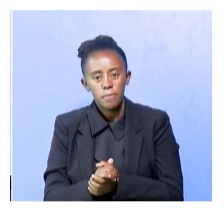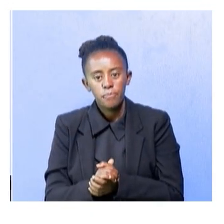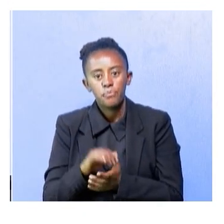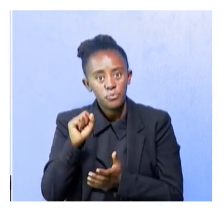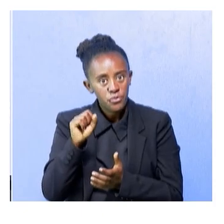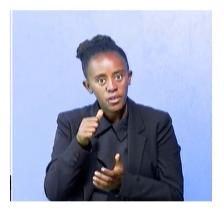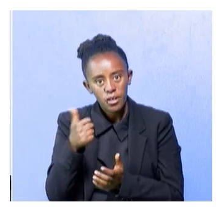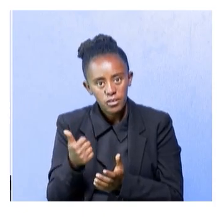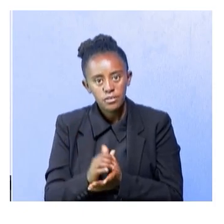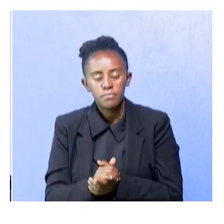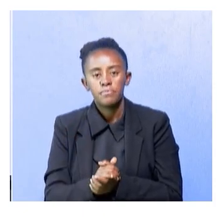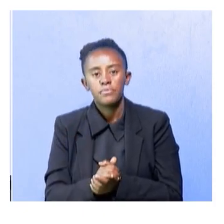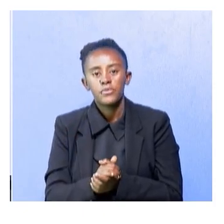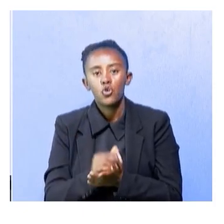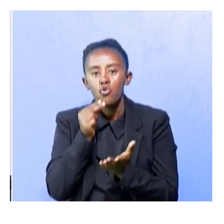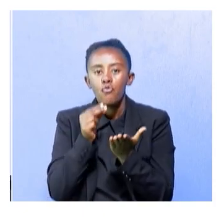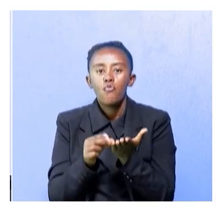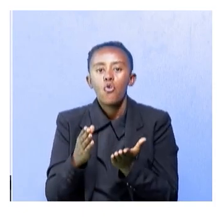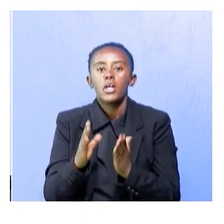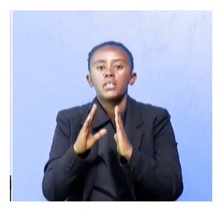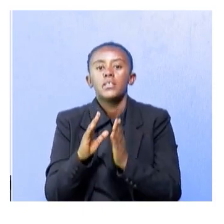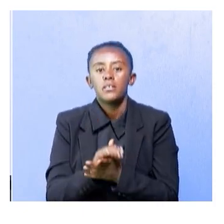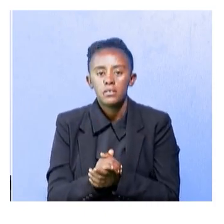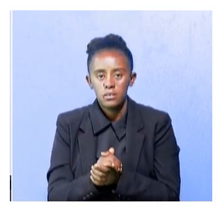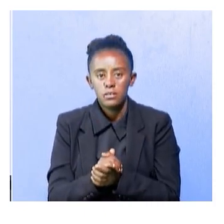Yeah, another one, volunteer.